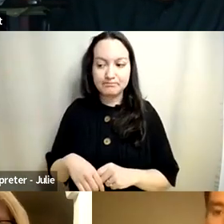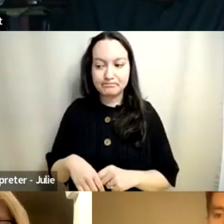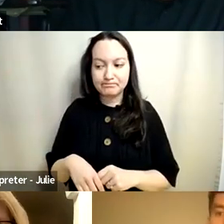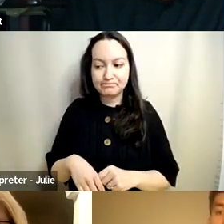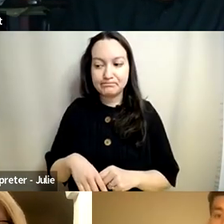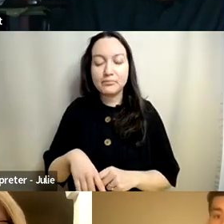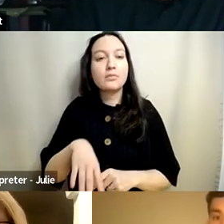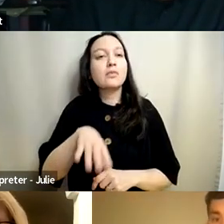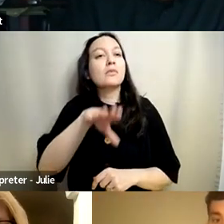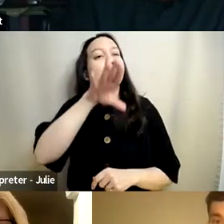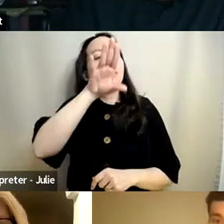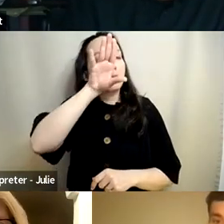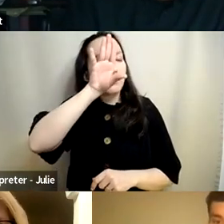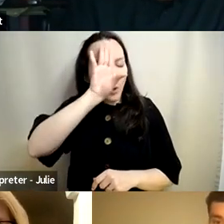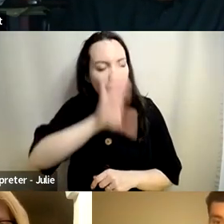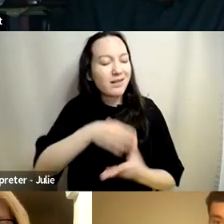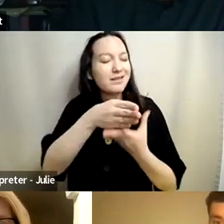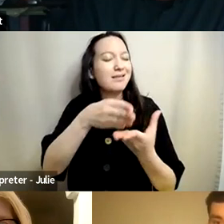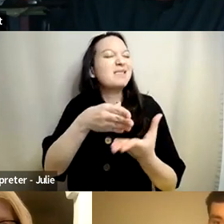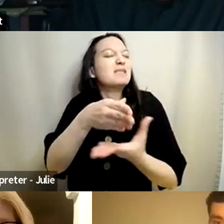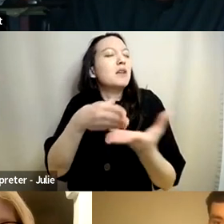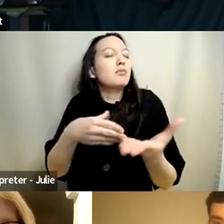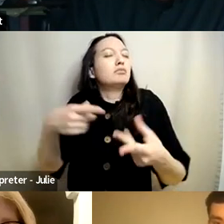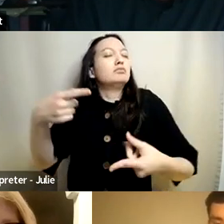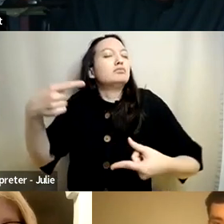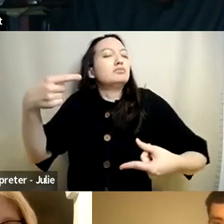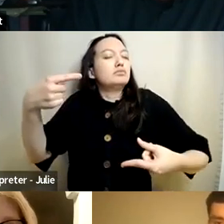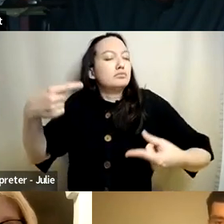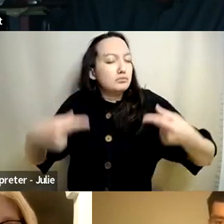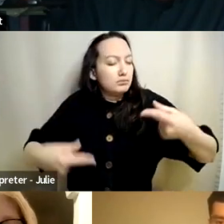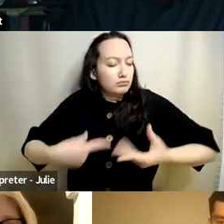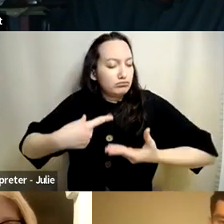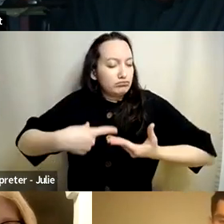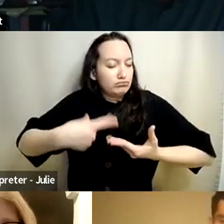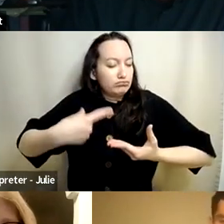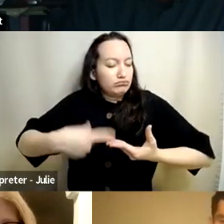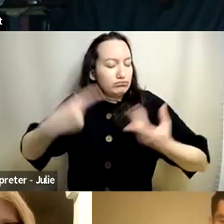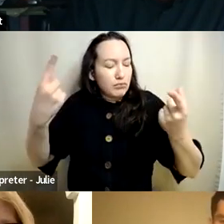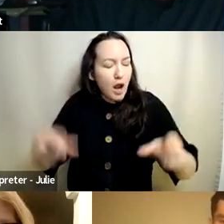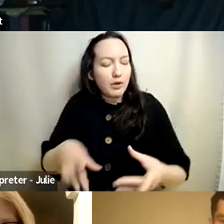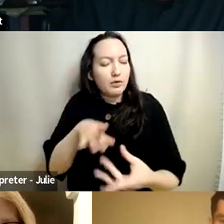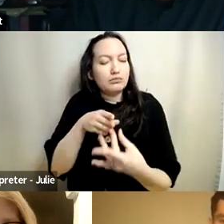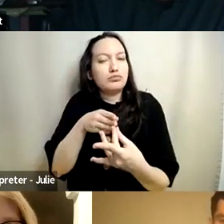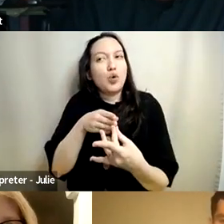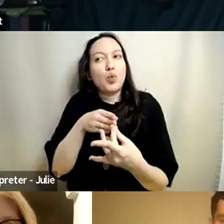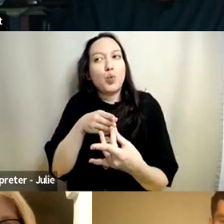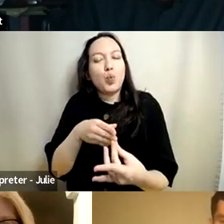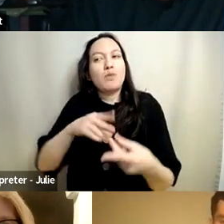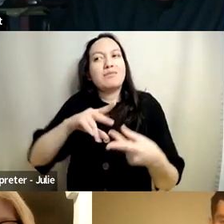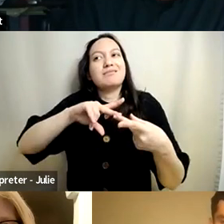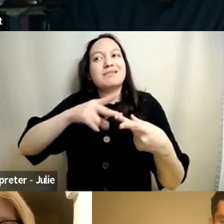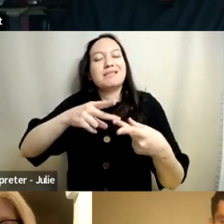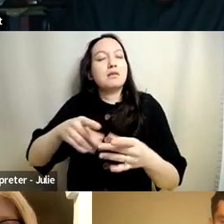There is some discussion going on that is subsequent to